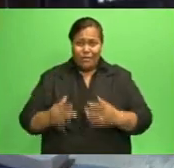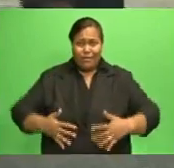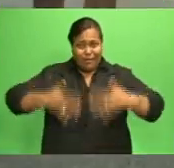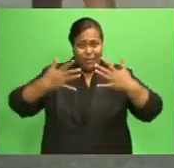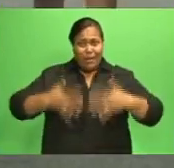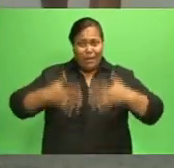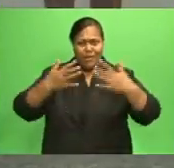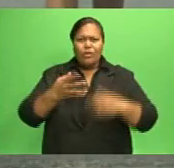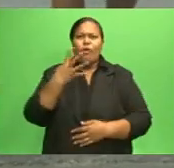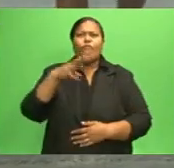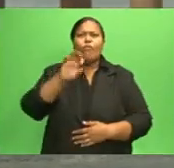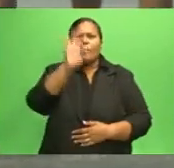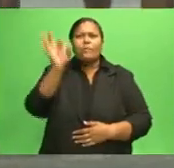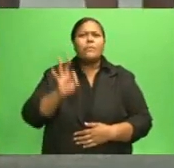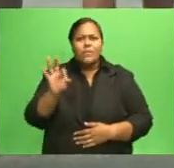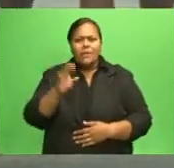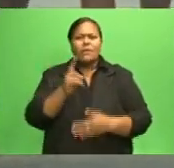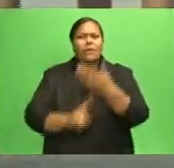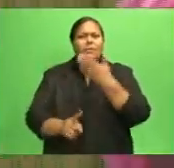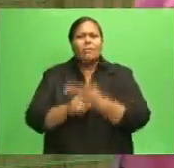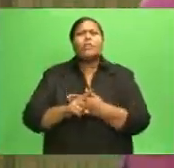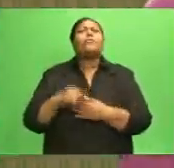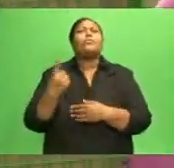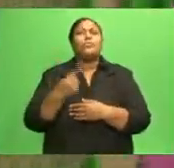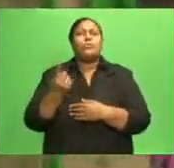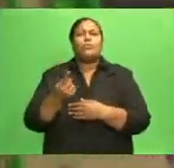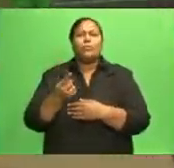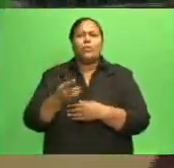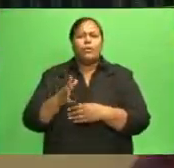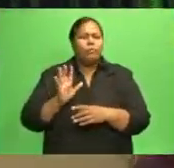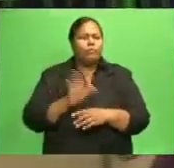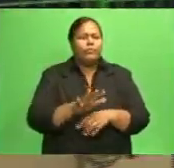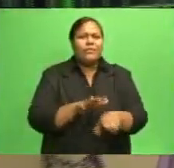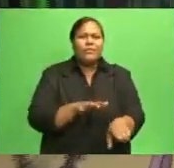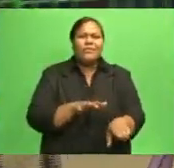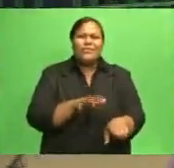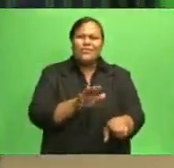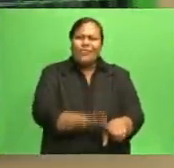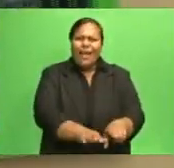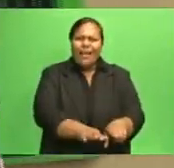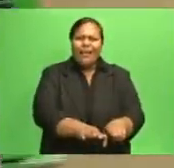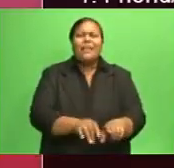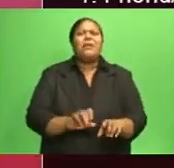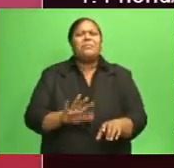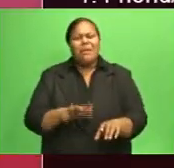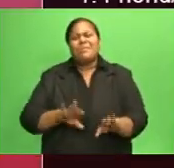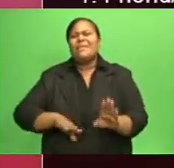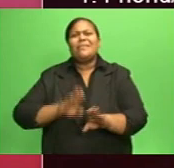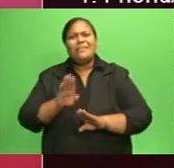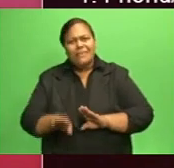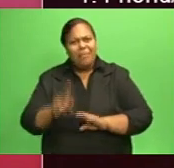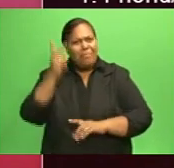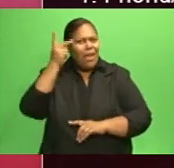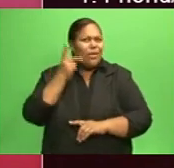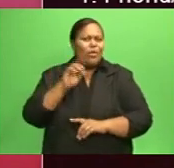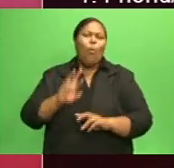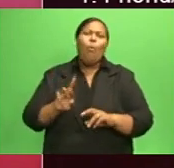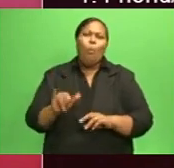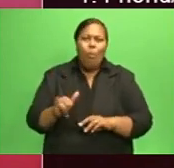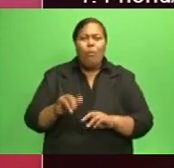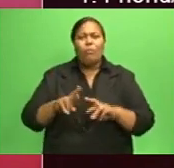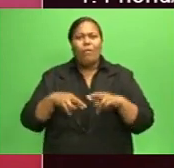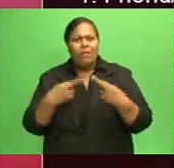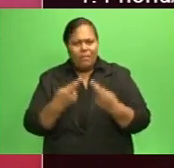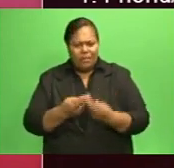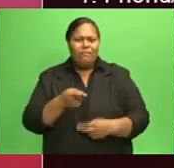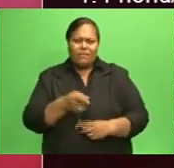14.3% cases, the perpetrators are either a relative or a step-parent of the child. The database also shows that